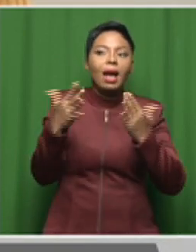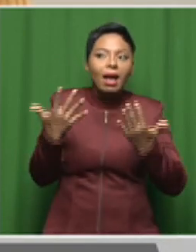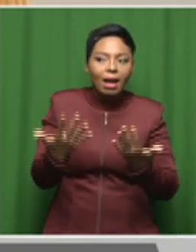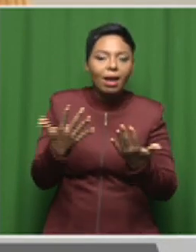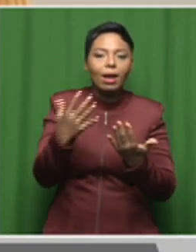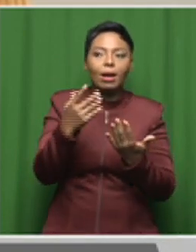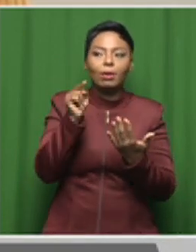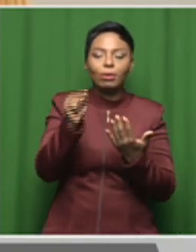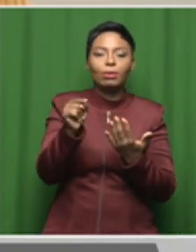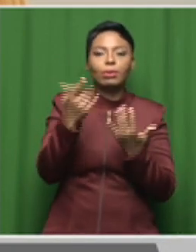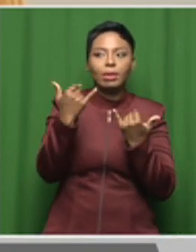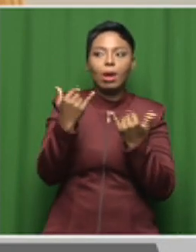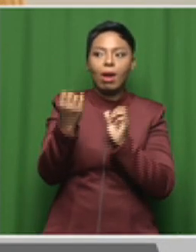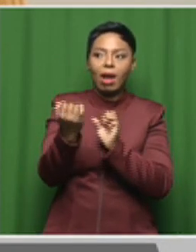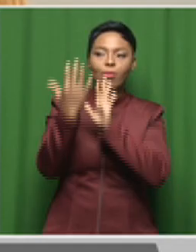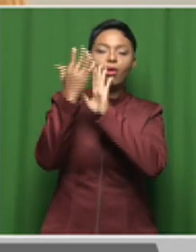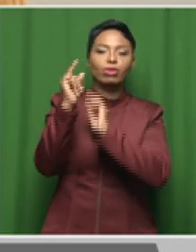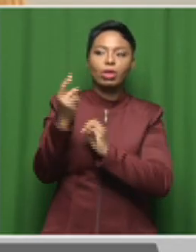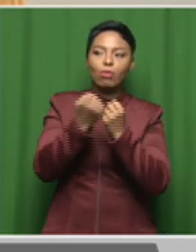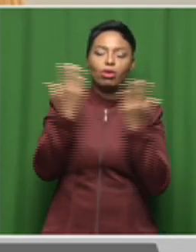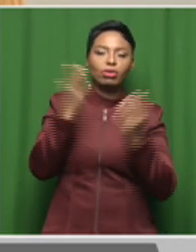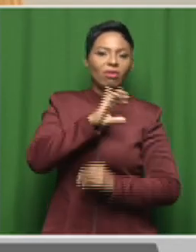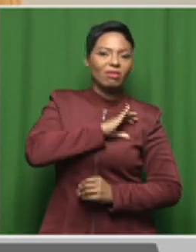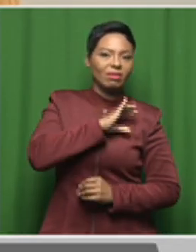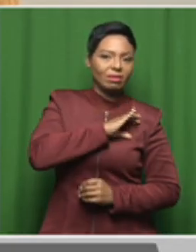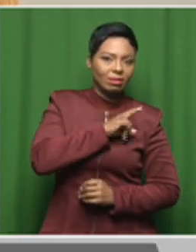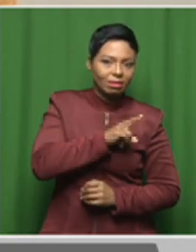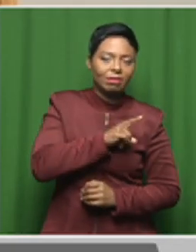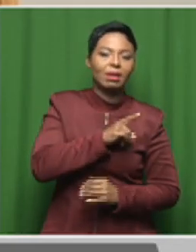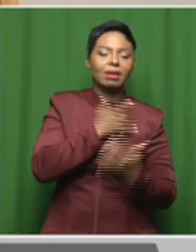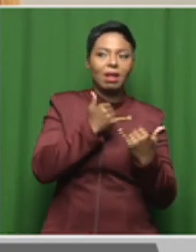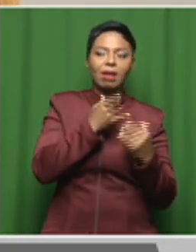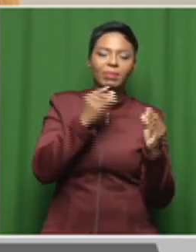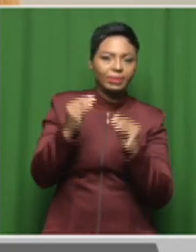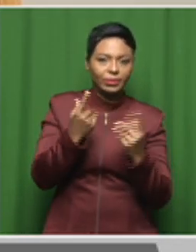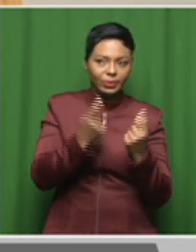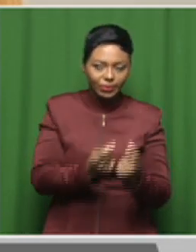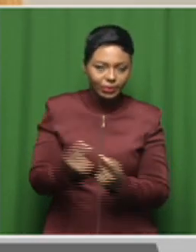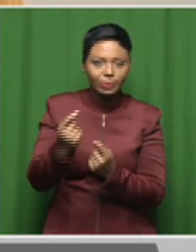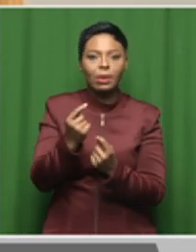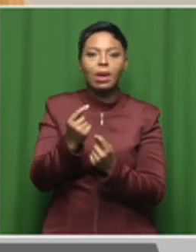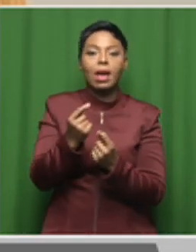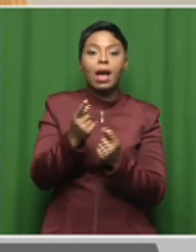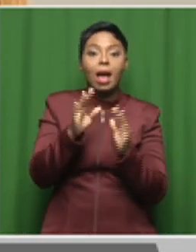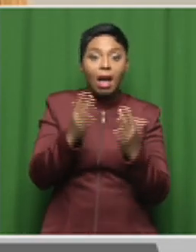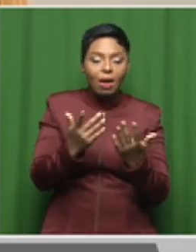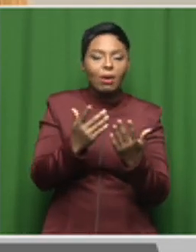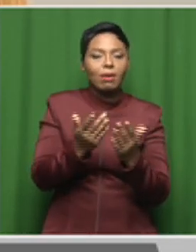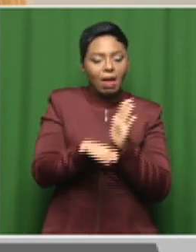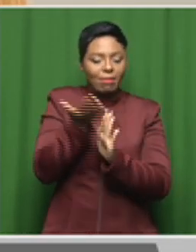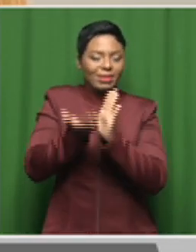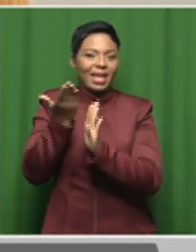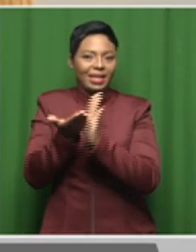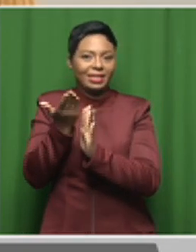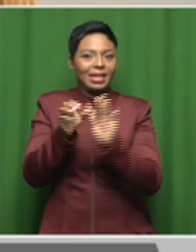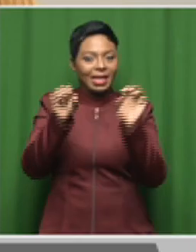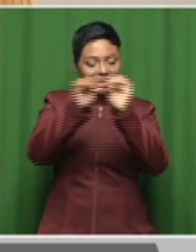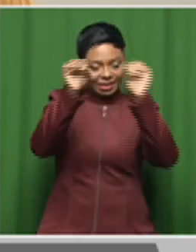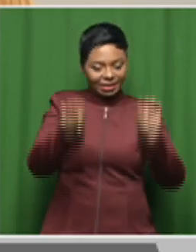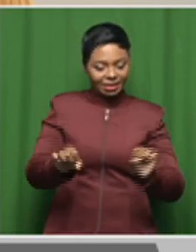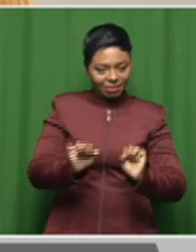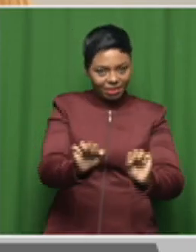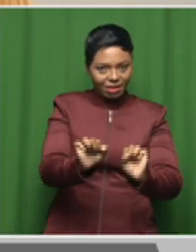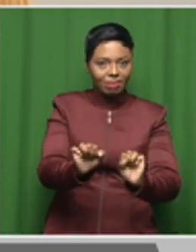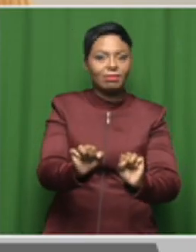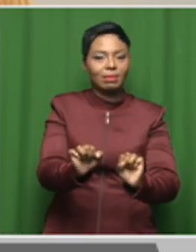of the vendors have been following is to update their systems. And this is a point I want to make. This is a short-term